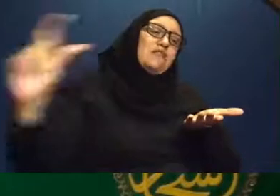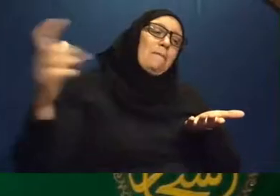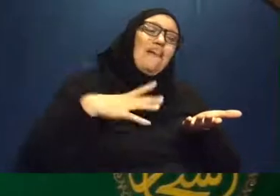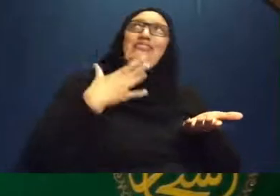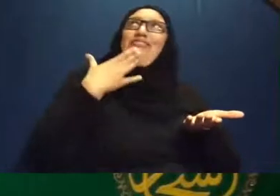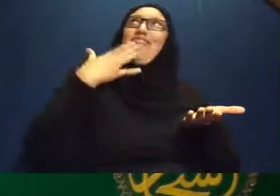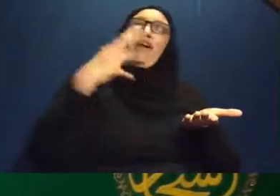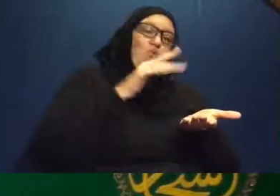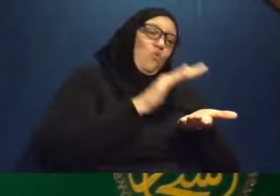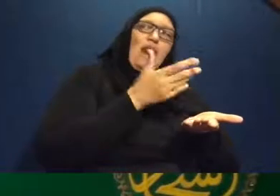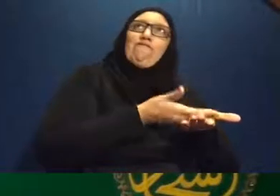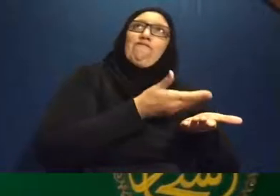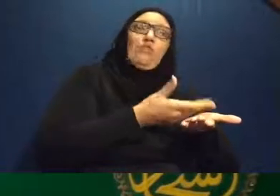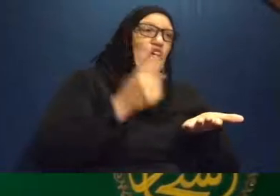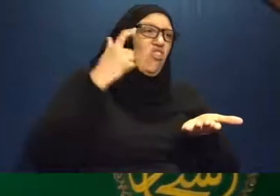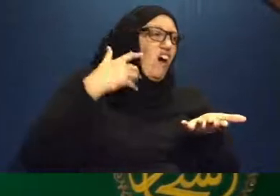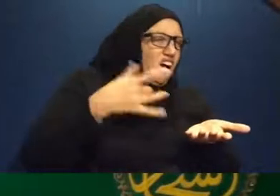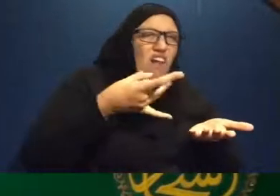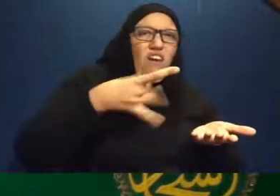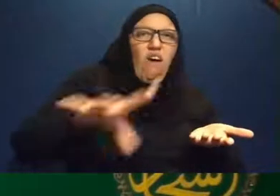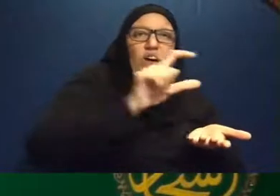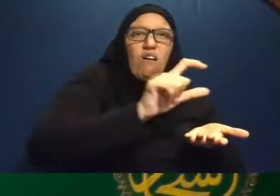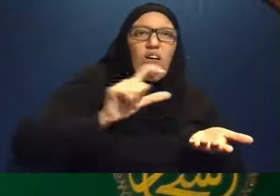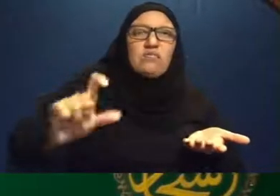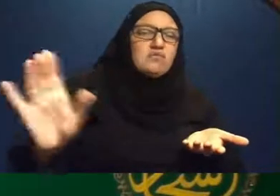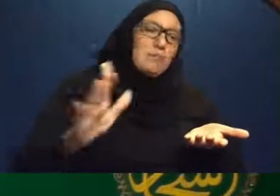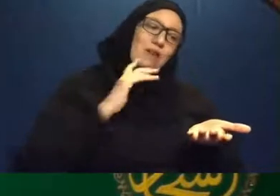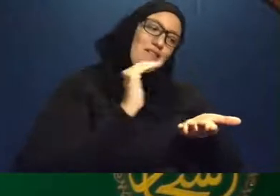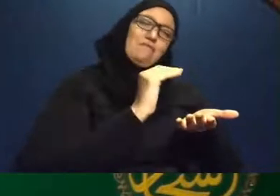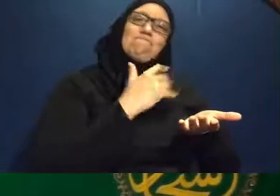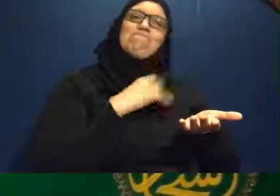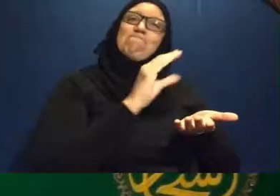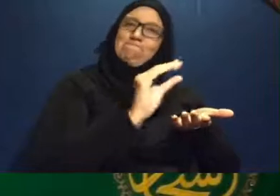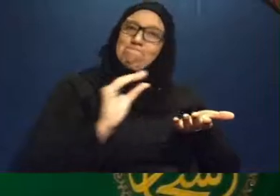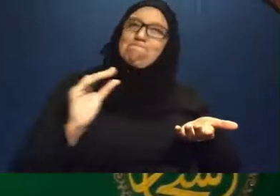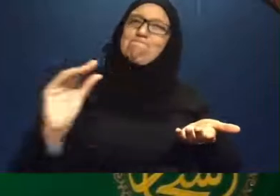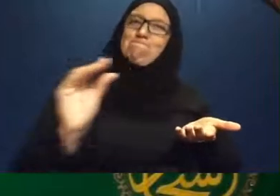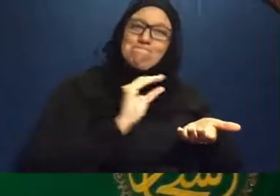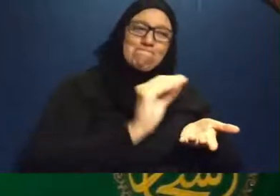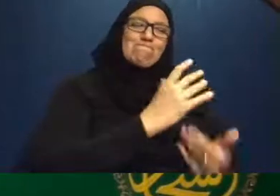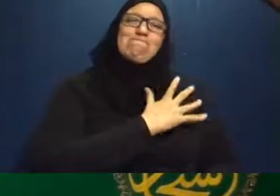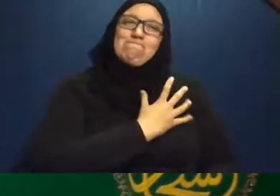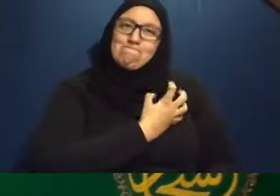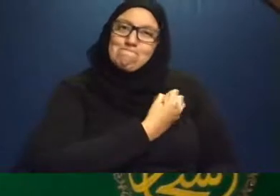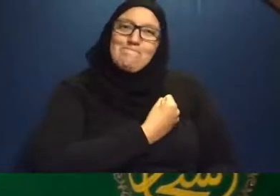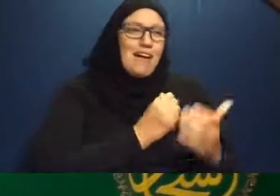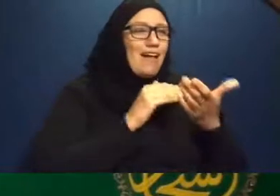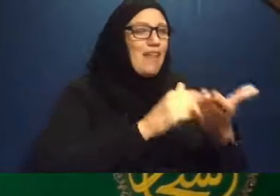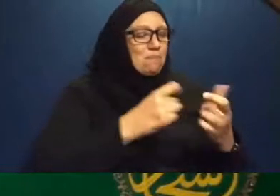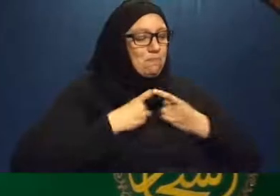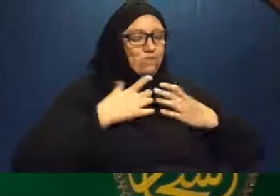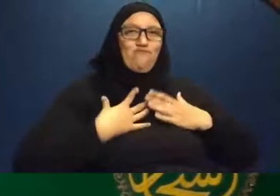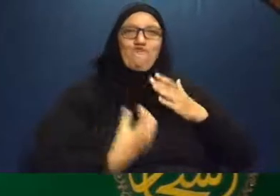cherishing your wealth. Don't think that you are losing. One. More important than that,